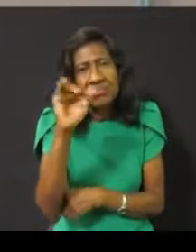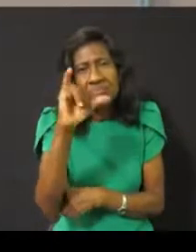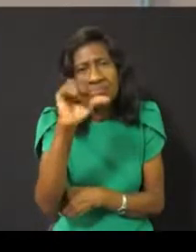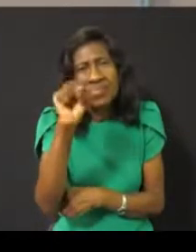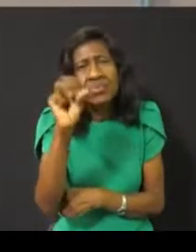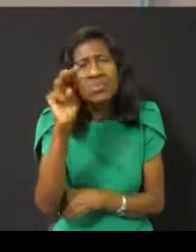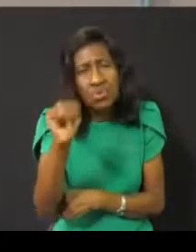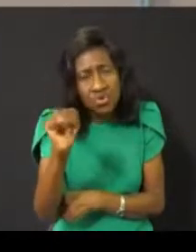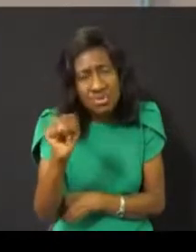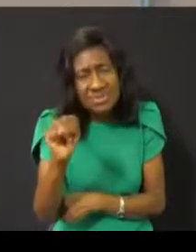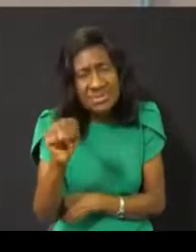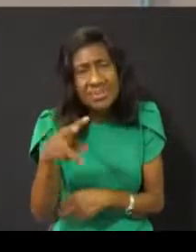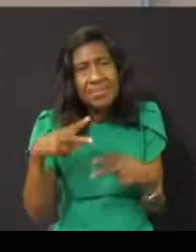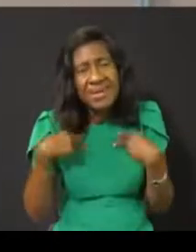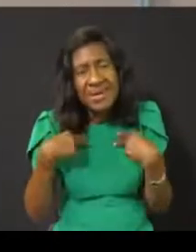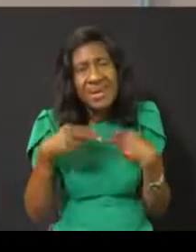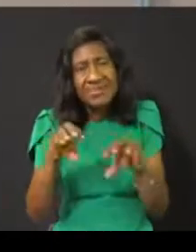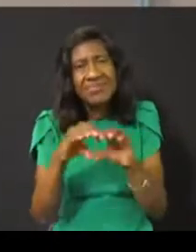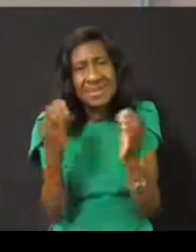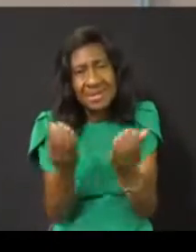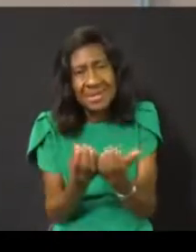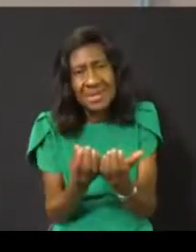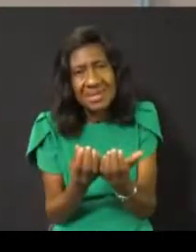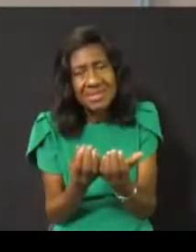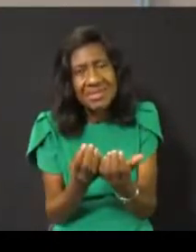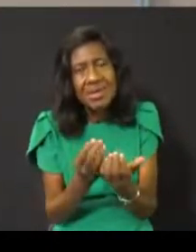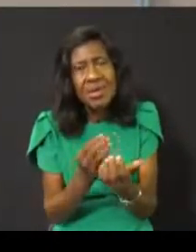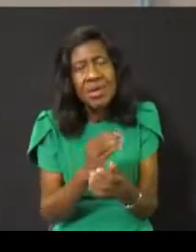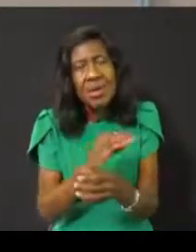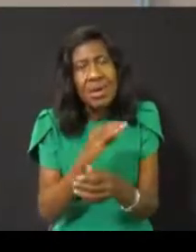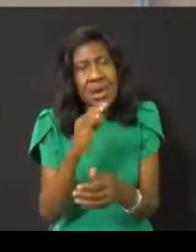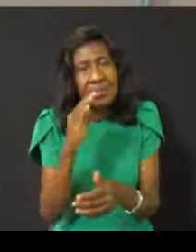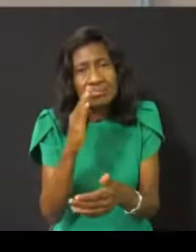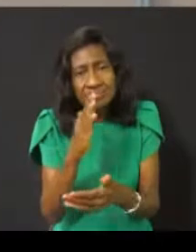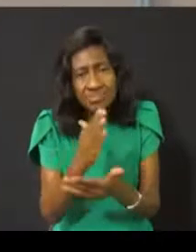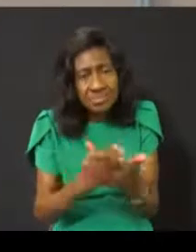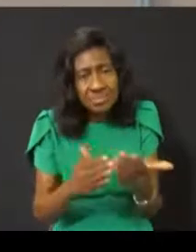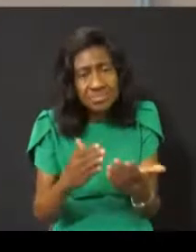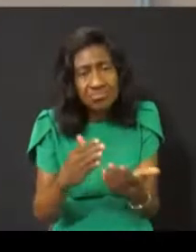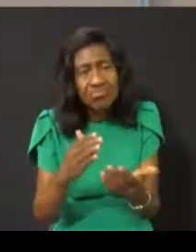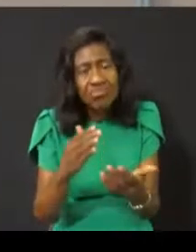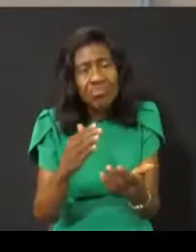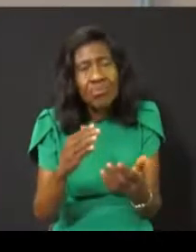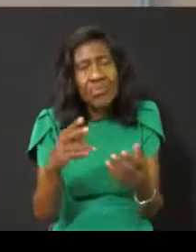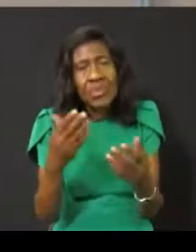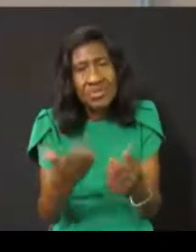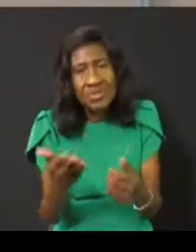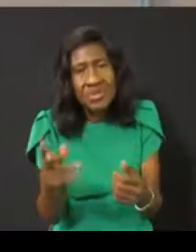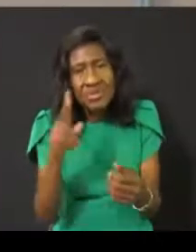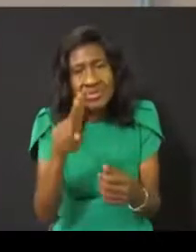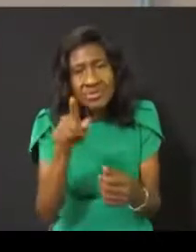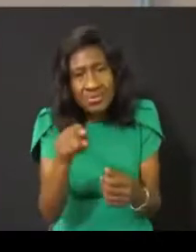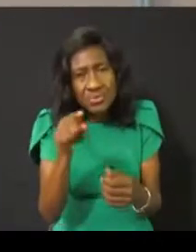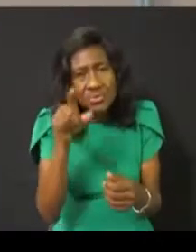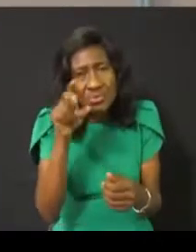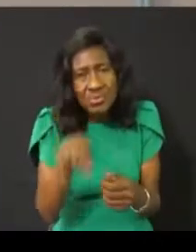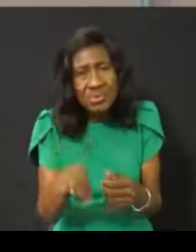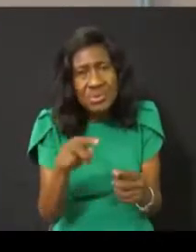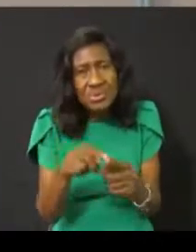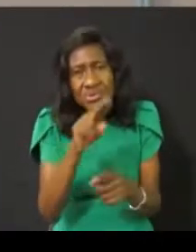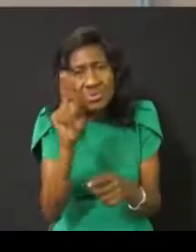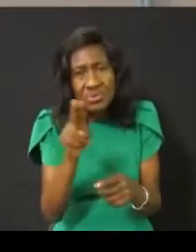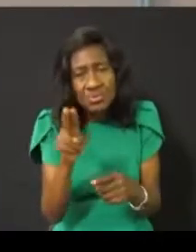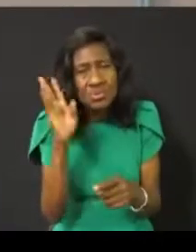participants. Even the bartending kits will be provided at no cost. I encourage anyone, especially those in the displaced